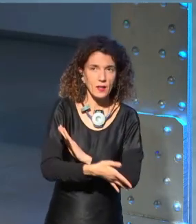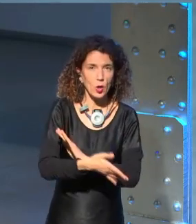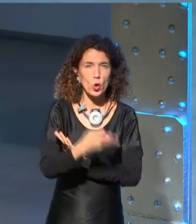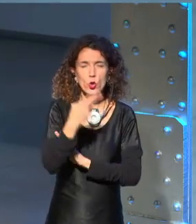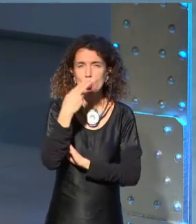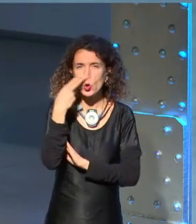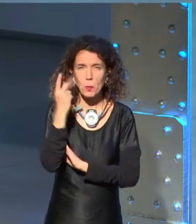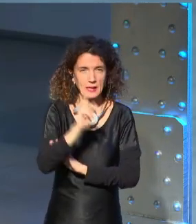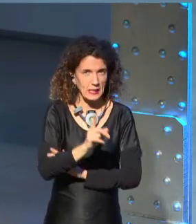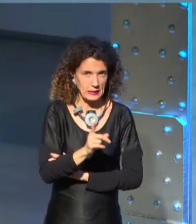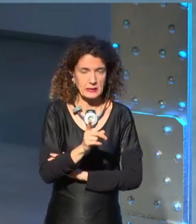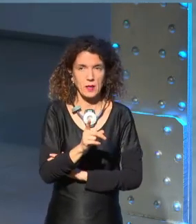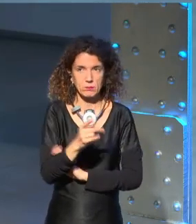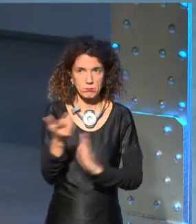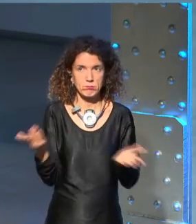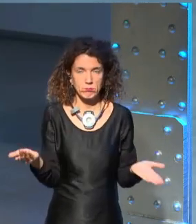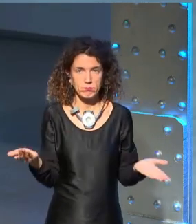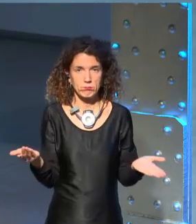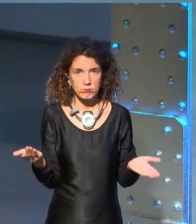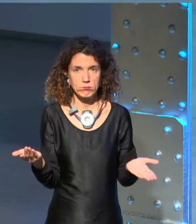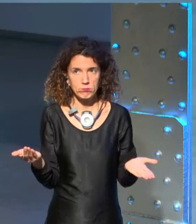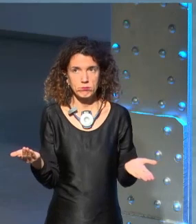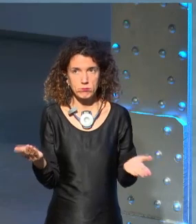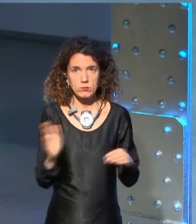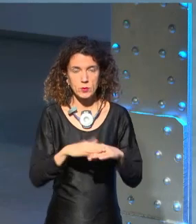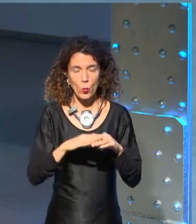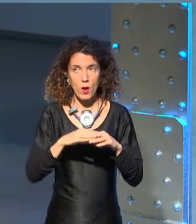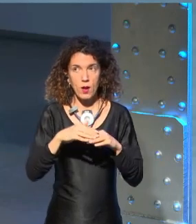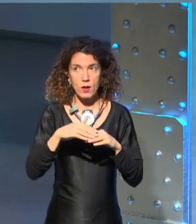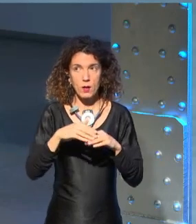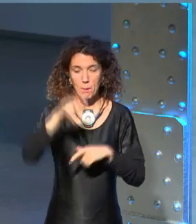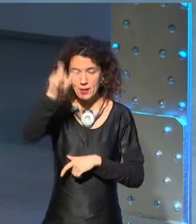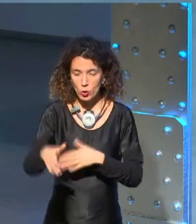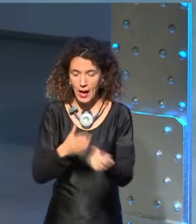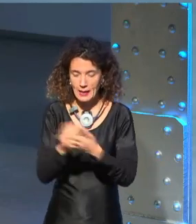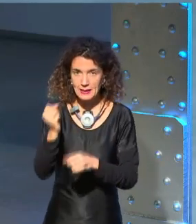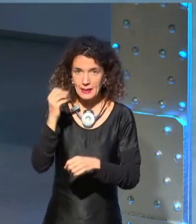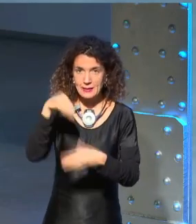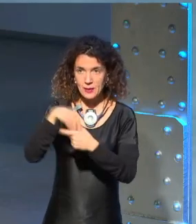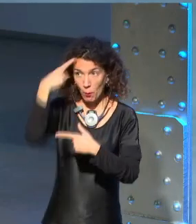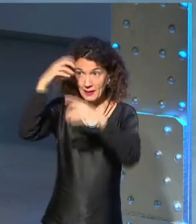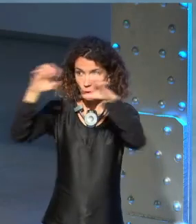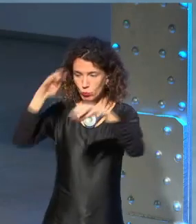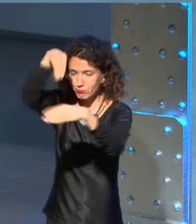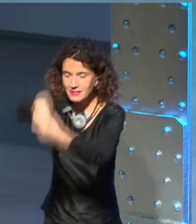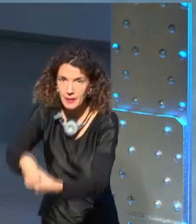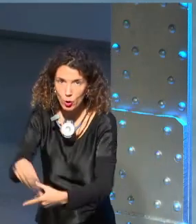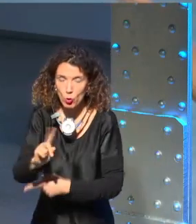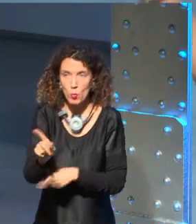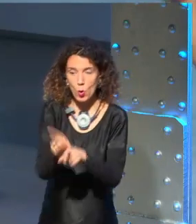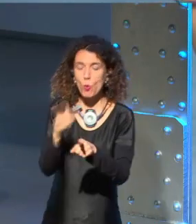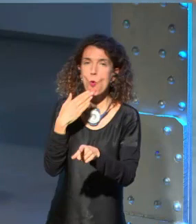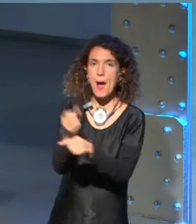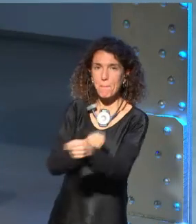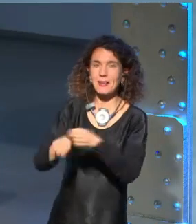in getting into the murderer's mind in terms of any kind of sympathy with why this.